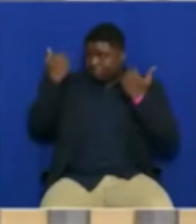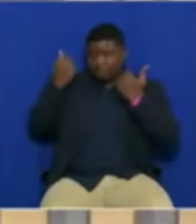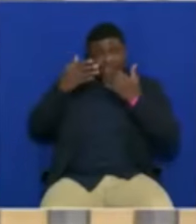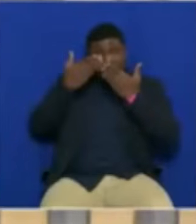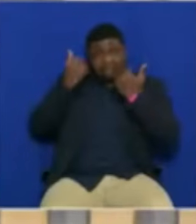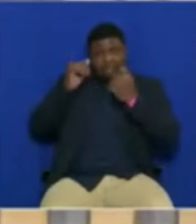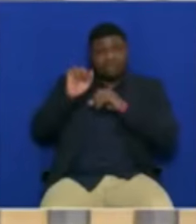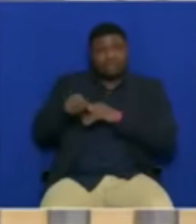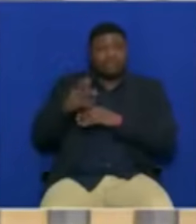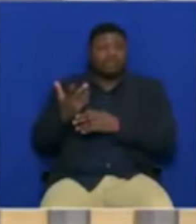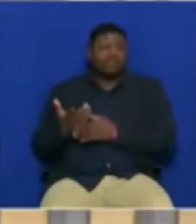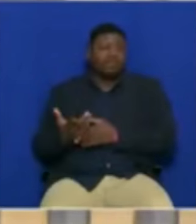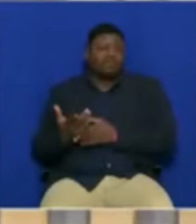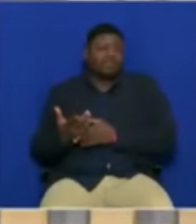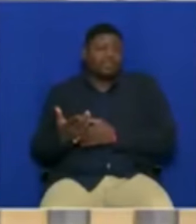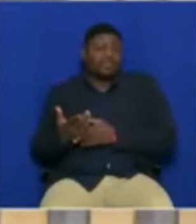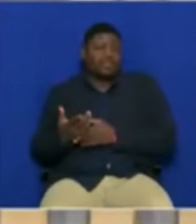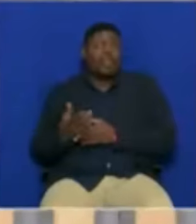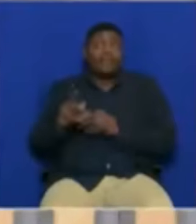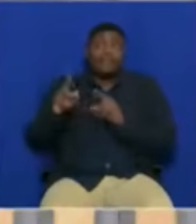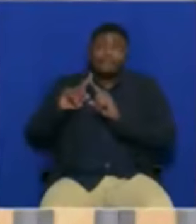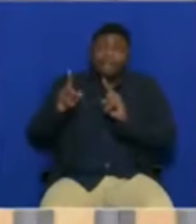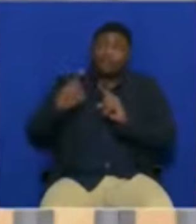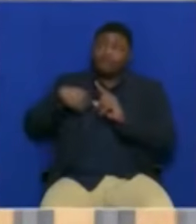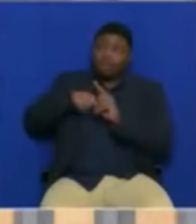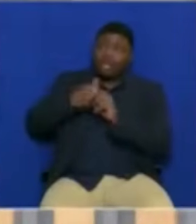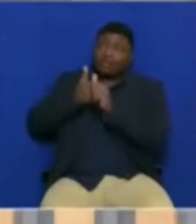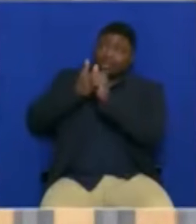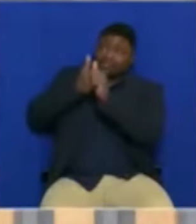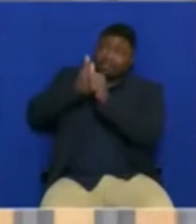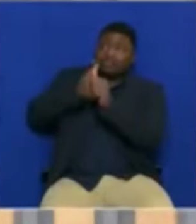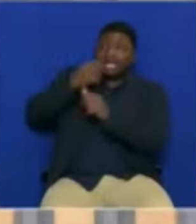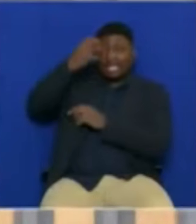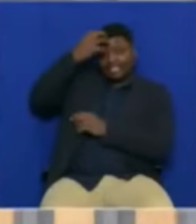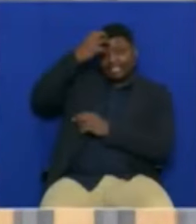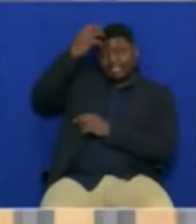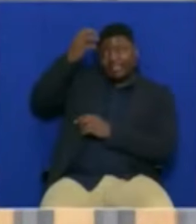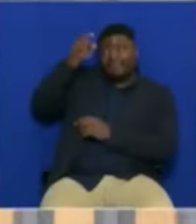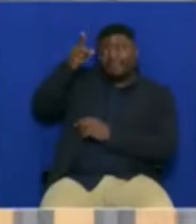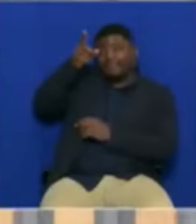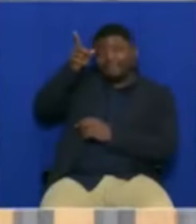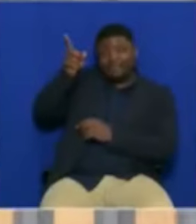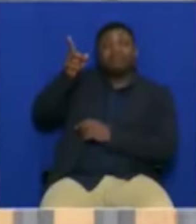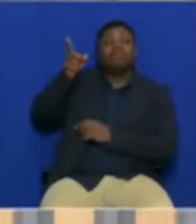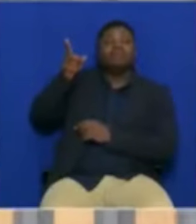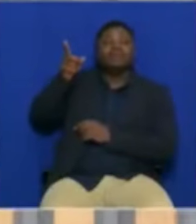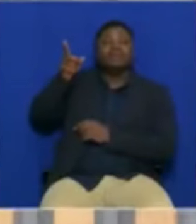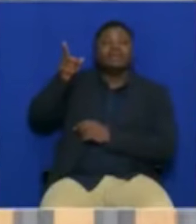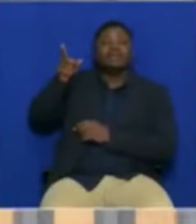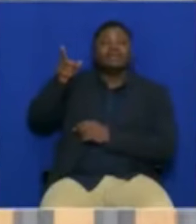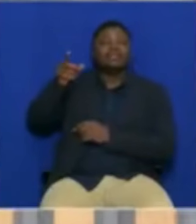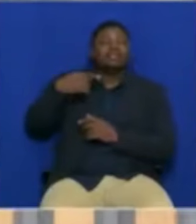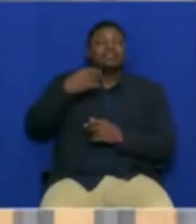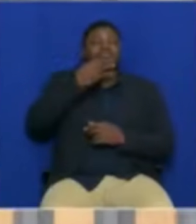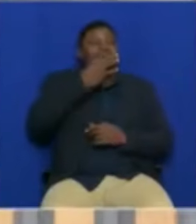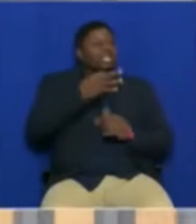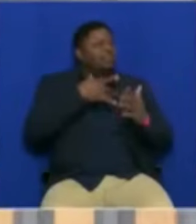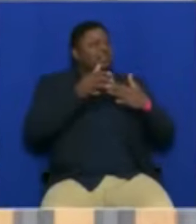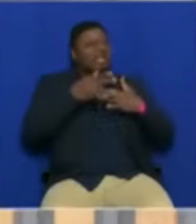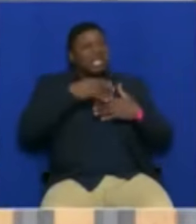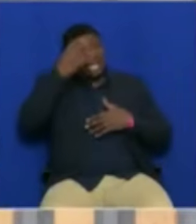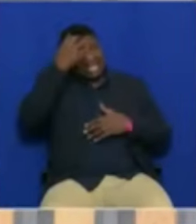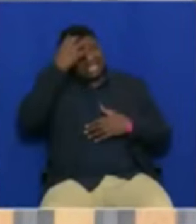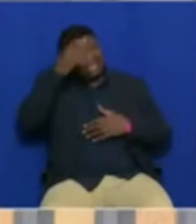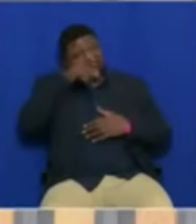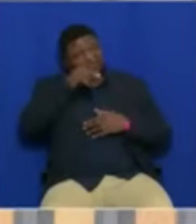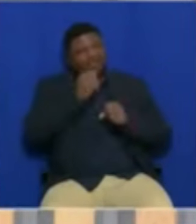criminal investigator. I referred to chiefs plural. Chiefs. I refer to chiefs plural. Yes, sir. So, I would not have knowledge. So you do